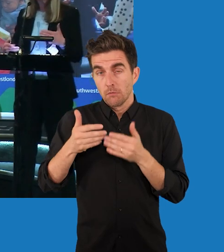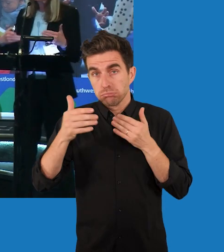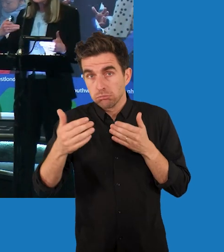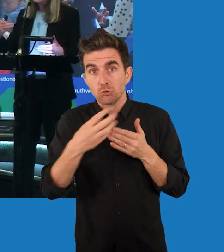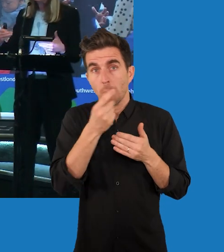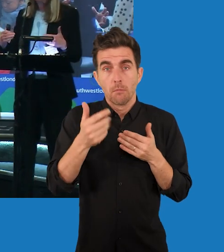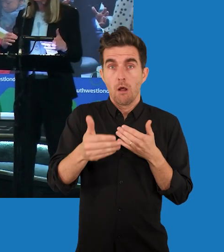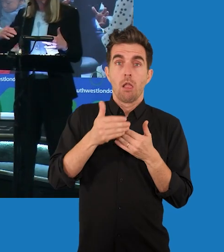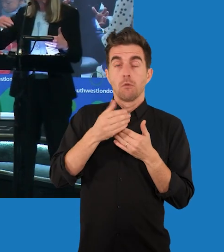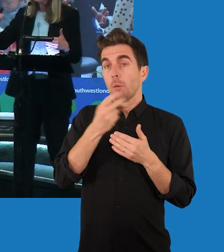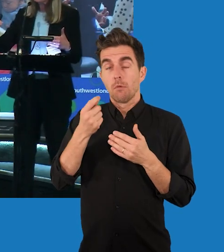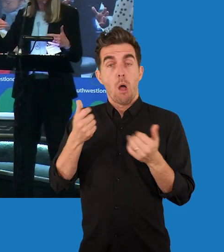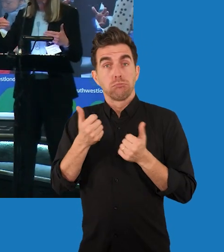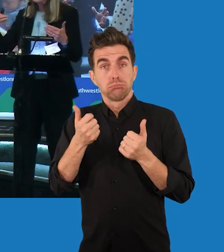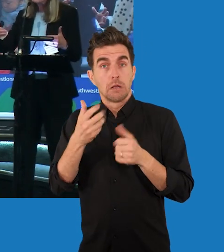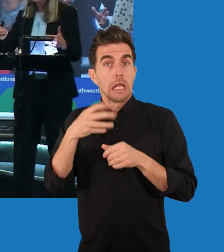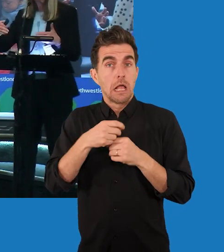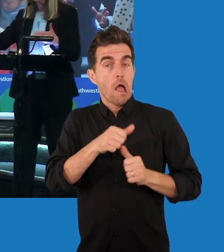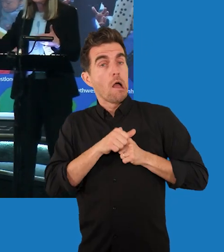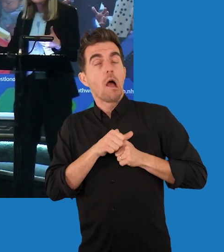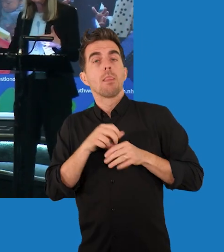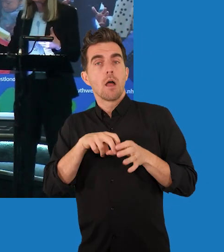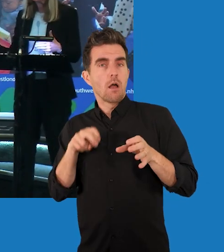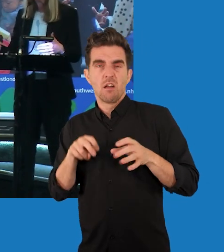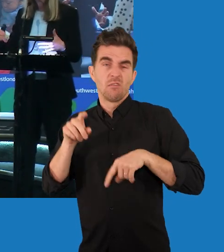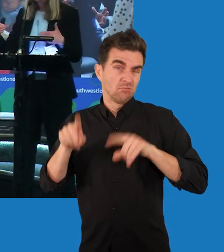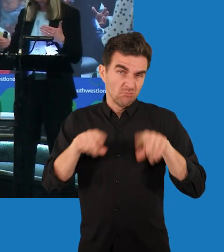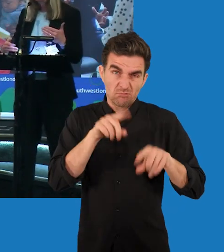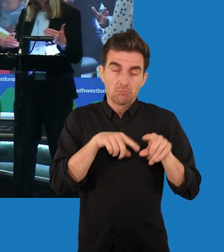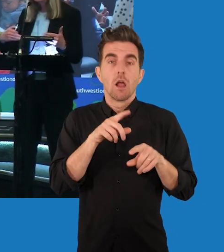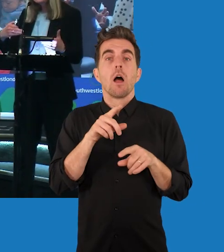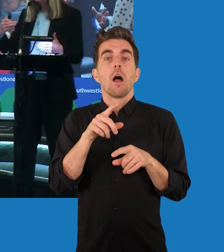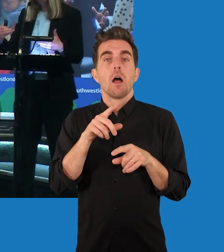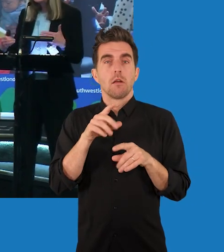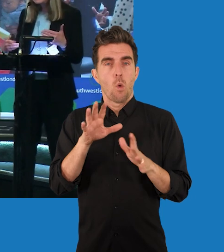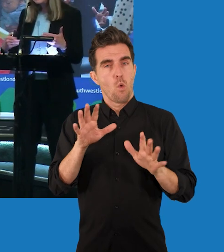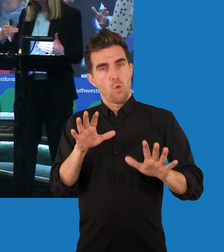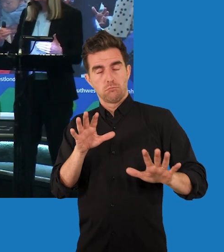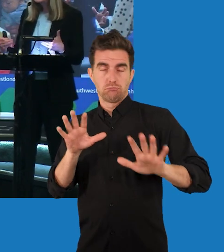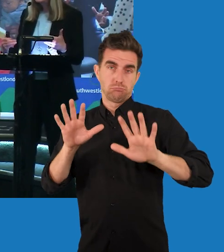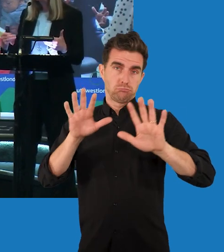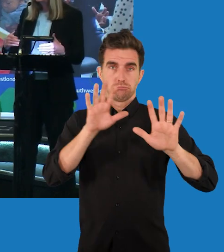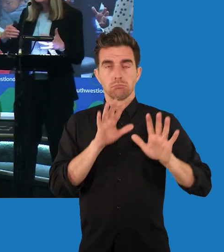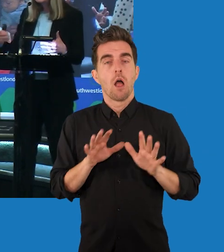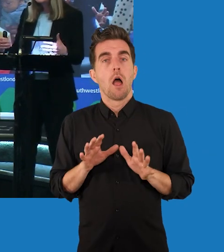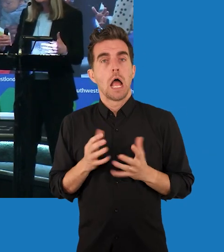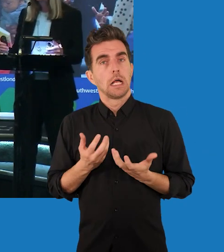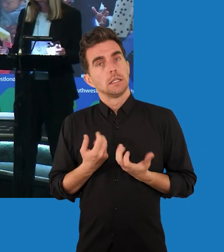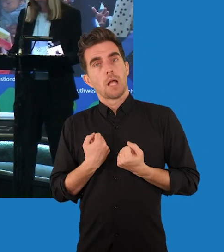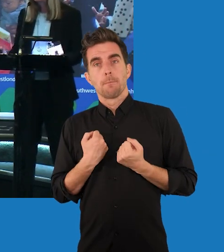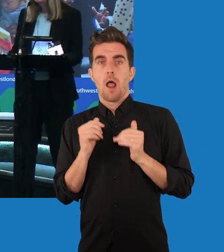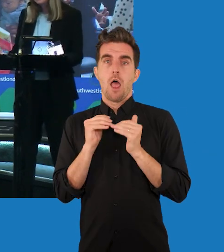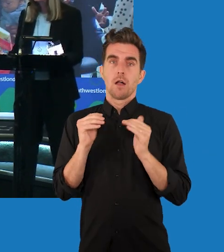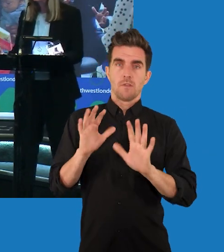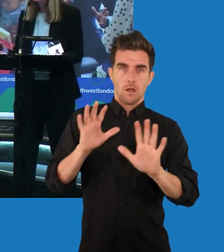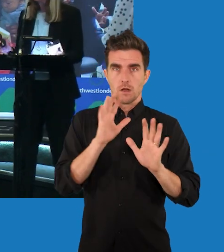caseload naturally from step up or acceptance to step down naturally maintains itself at an acceptable level,